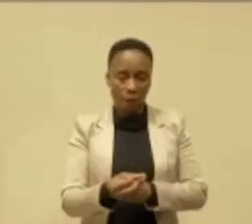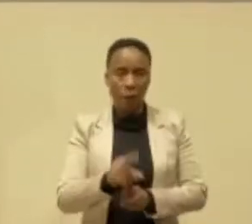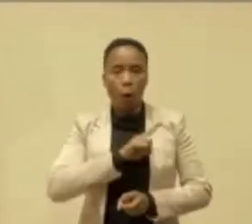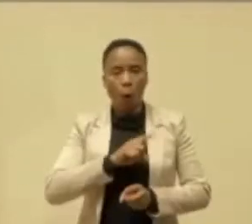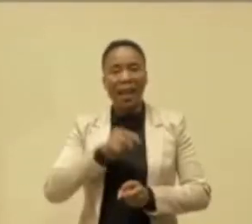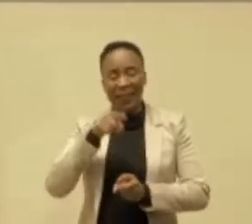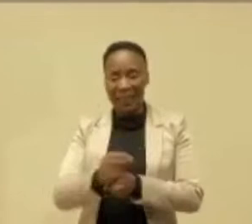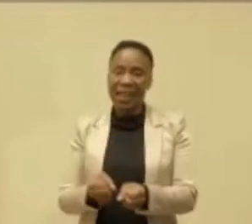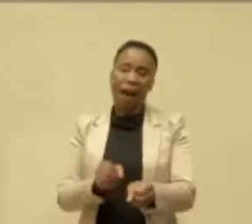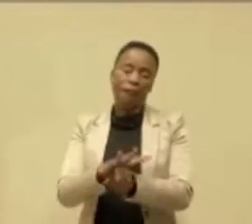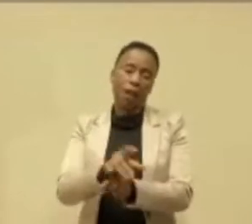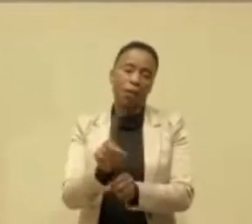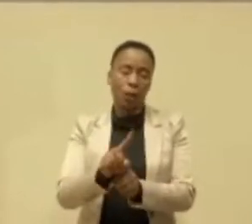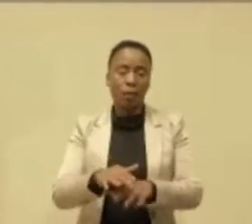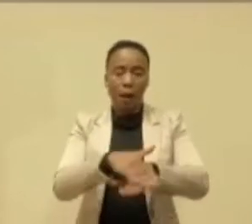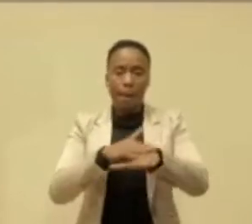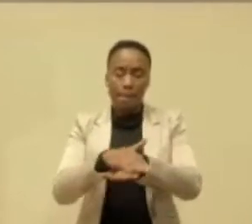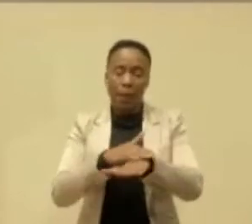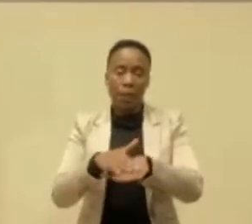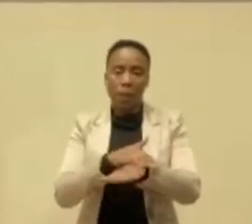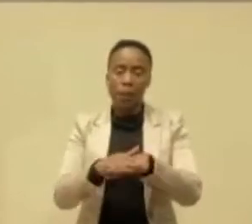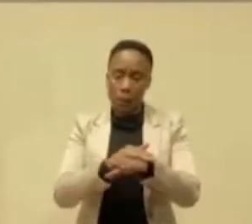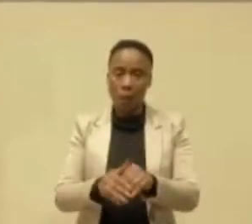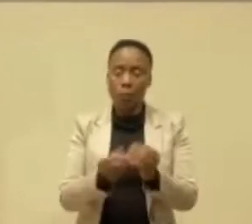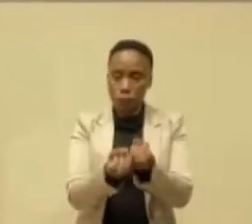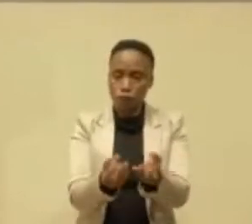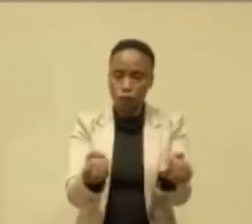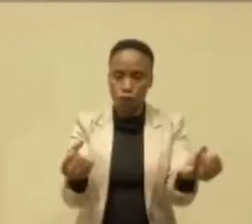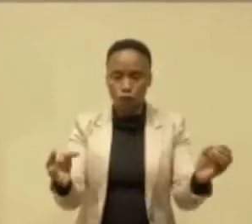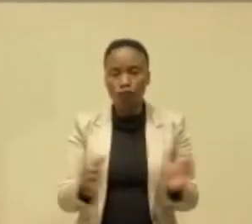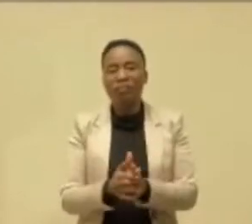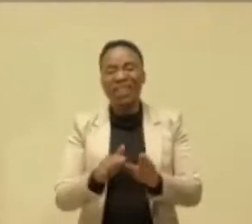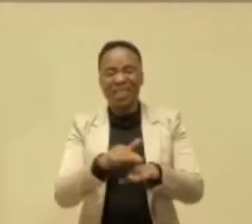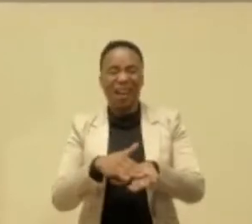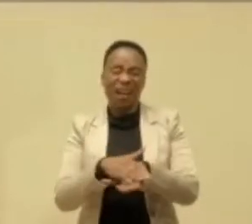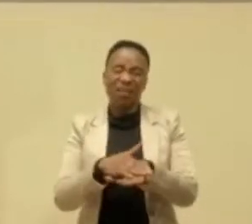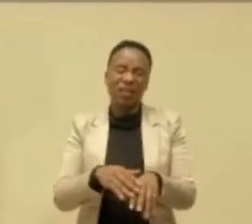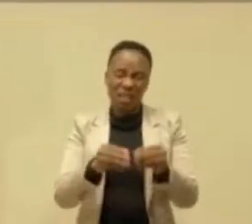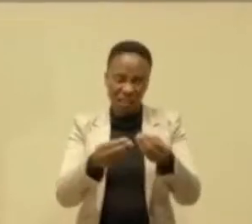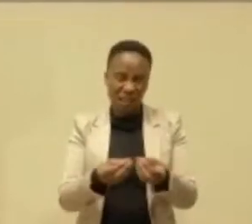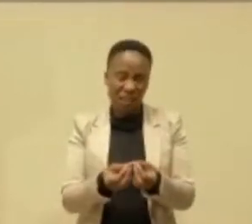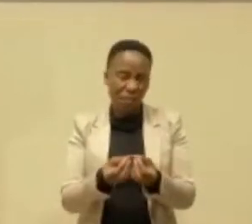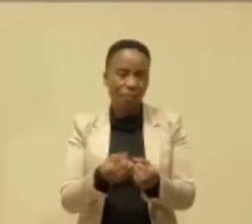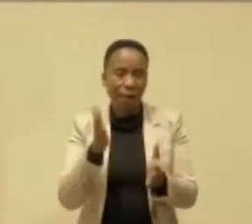affecting basic service delivery particularly women and children